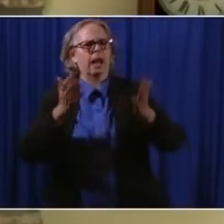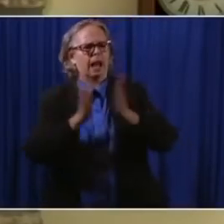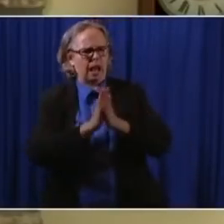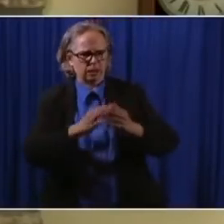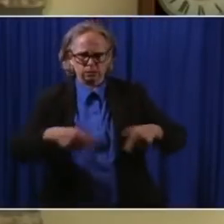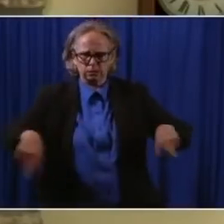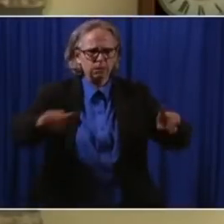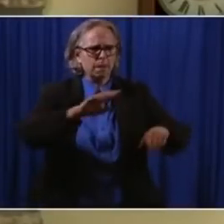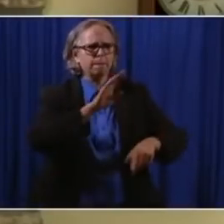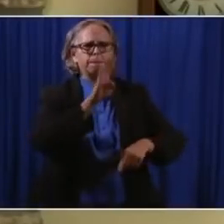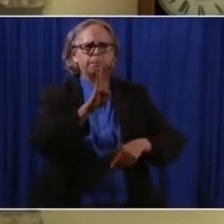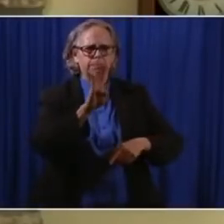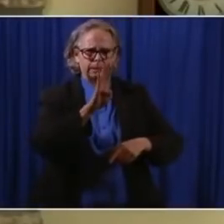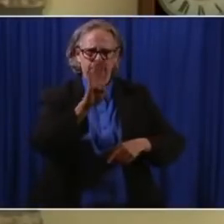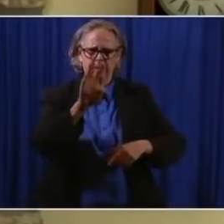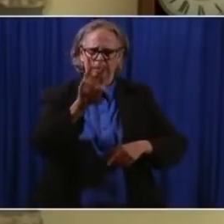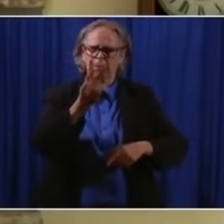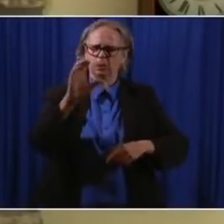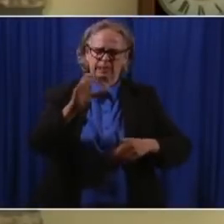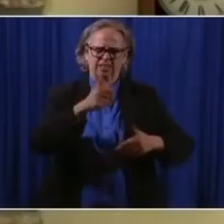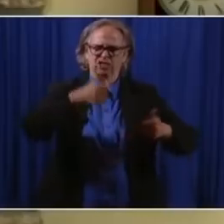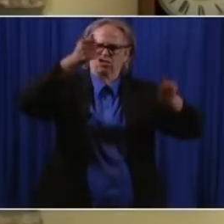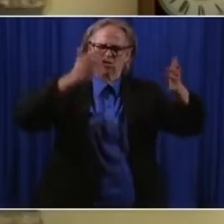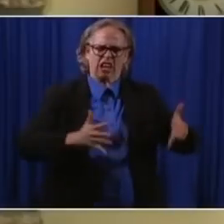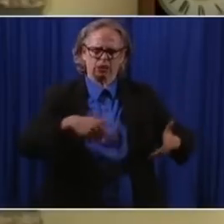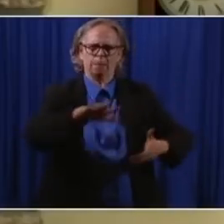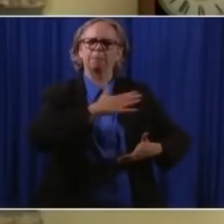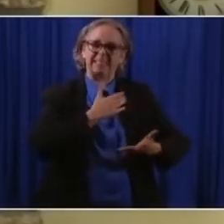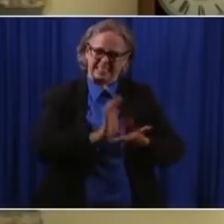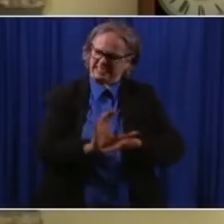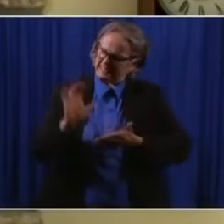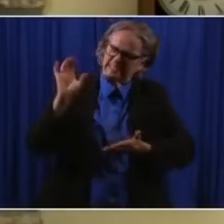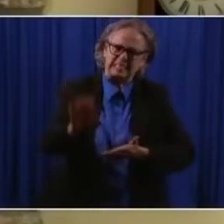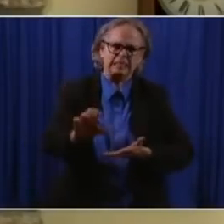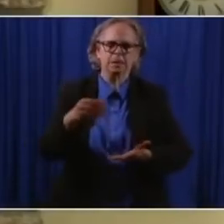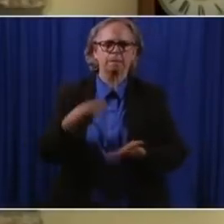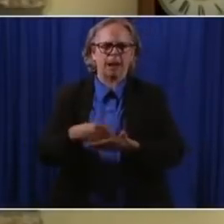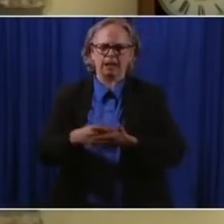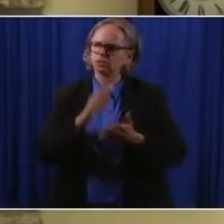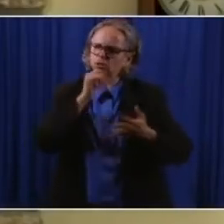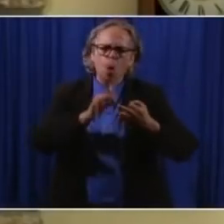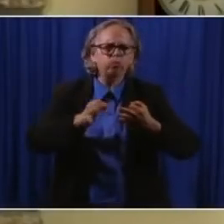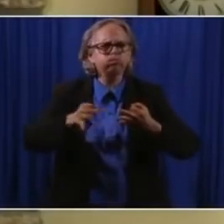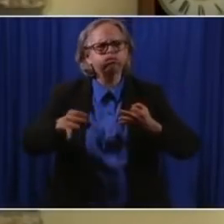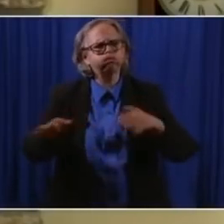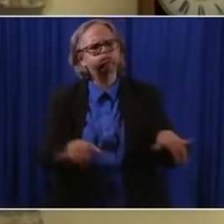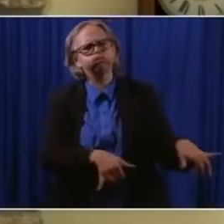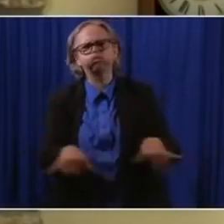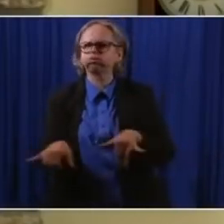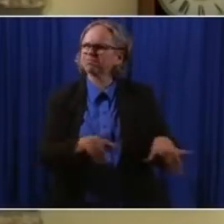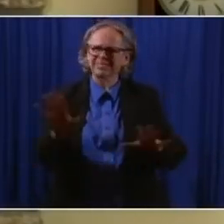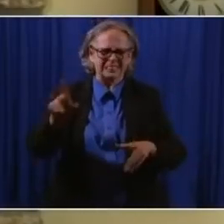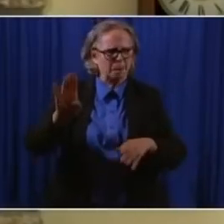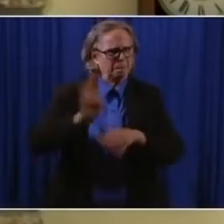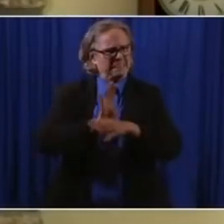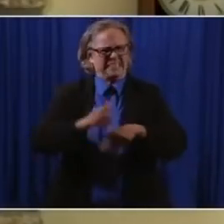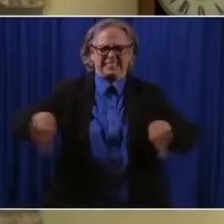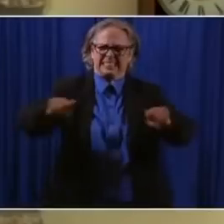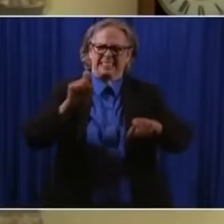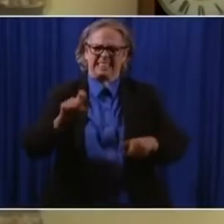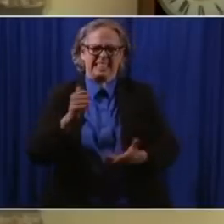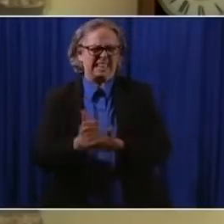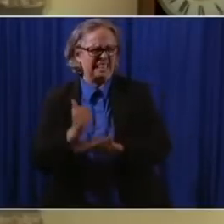not wait, because we know that there's some businesses out there that very much can use this money now. April's